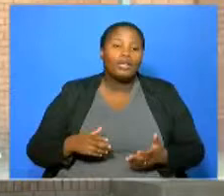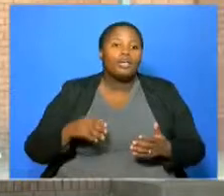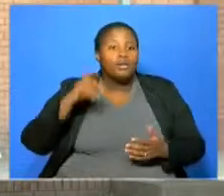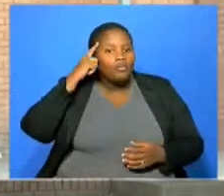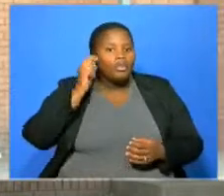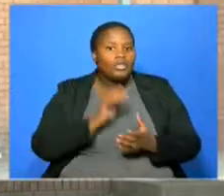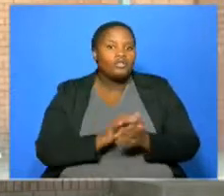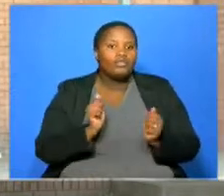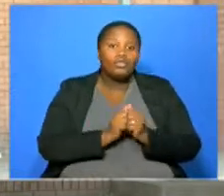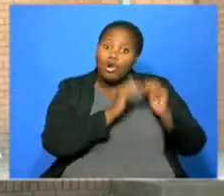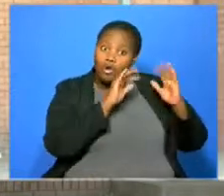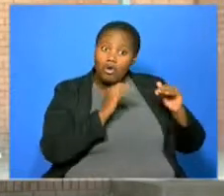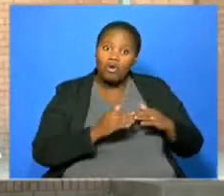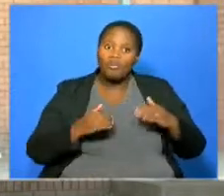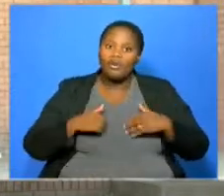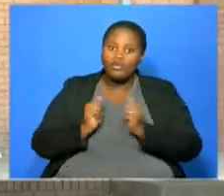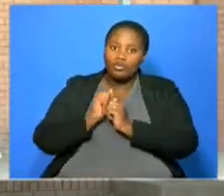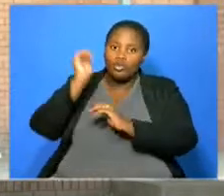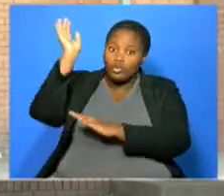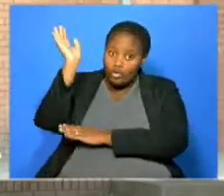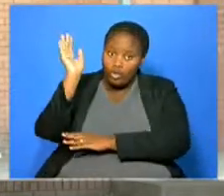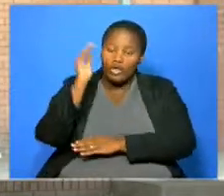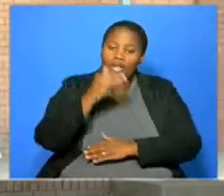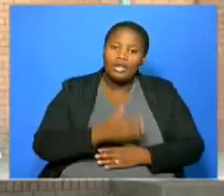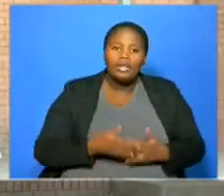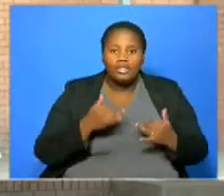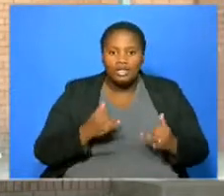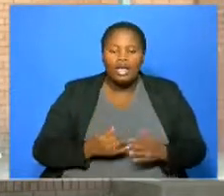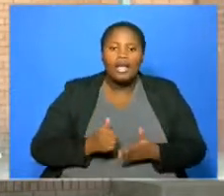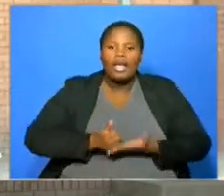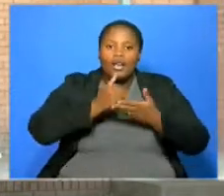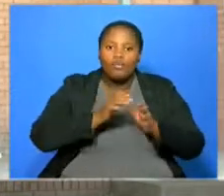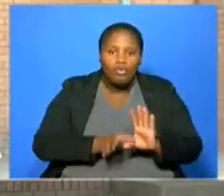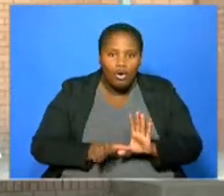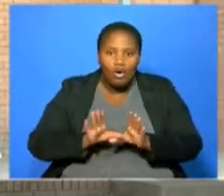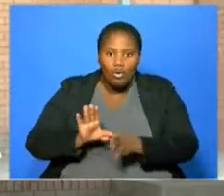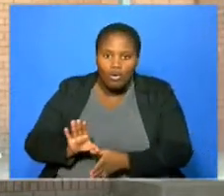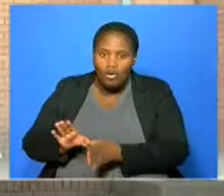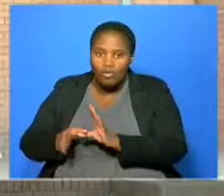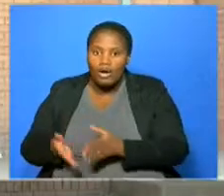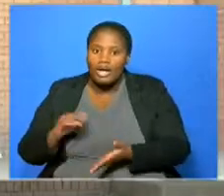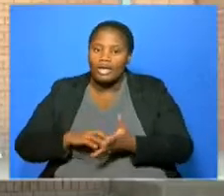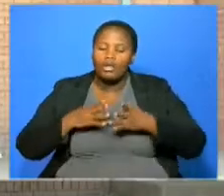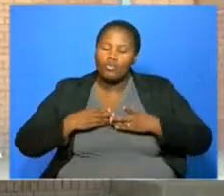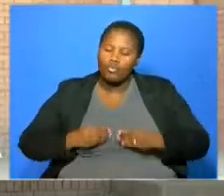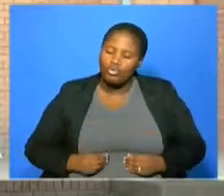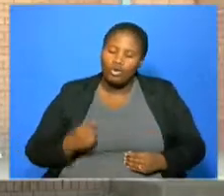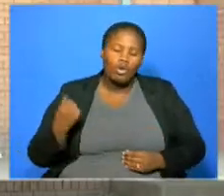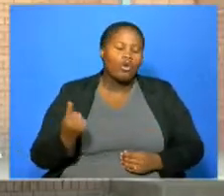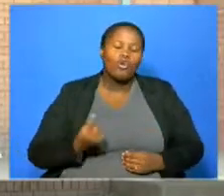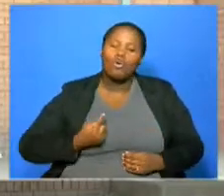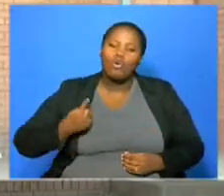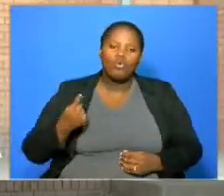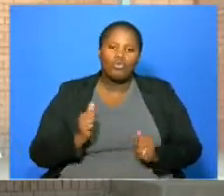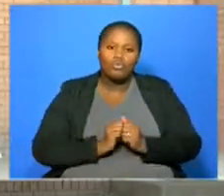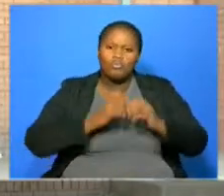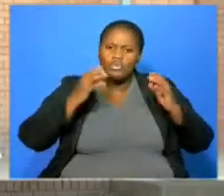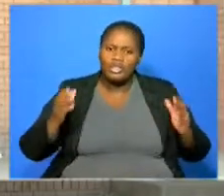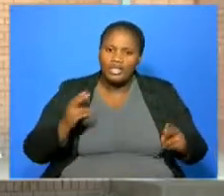tsholegelo e re nang le yone mo modimong, o tla re tataisa, o tla re godisa, mme re ta golola ruri ka leina le legolola